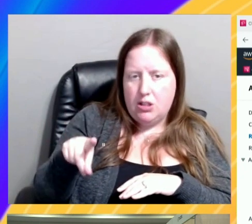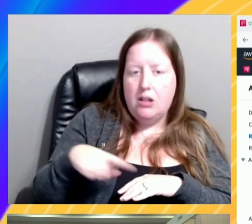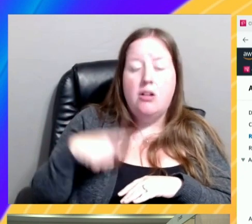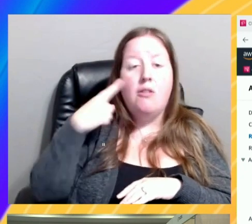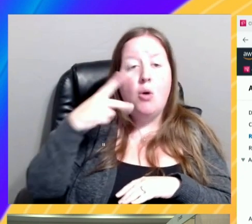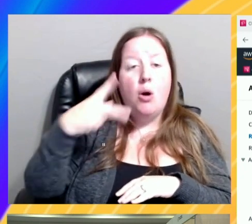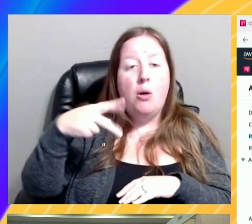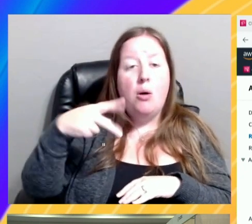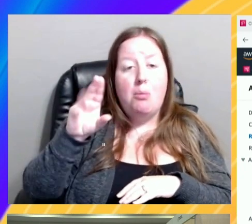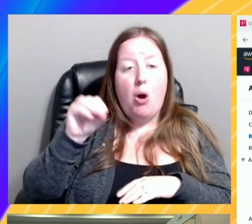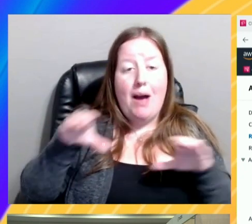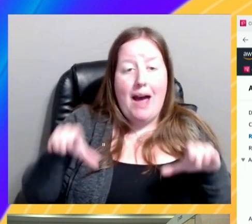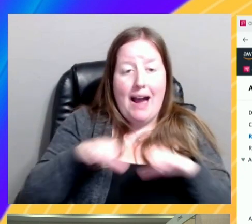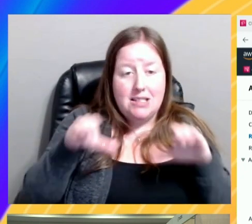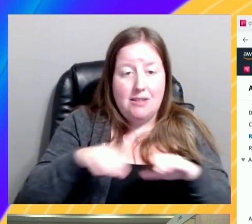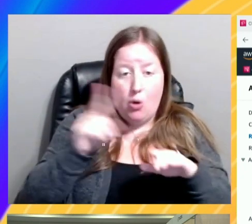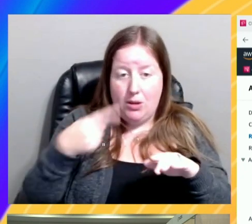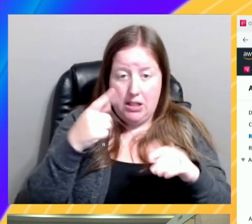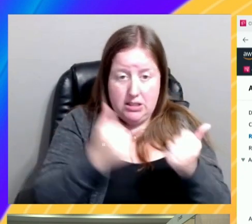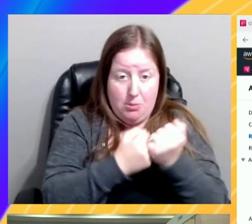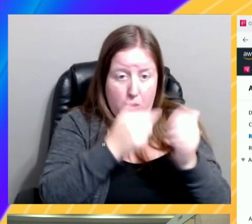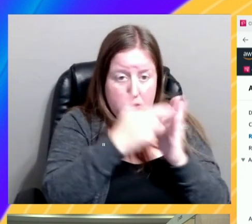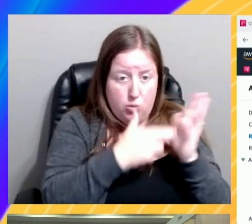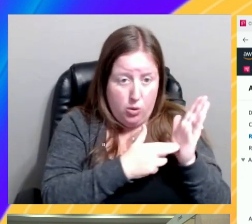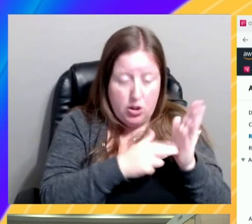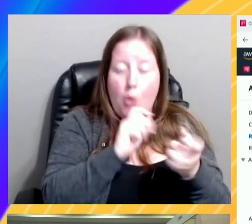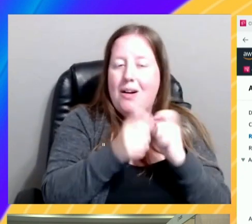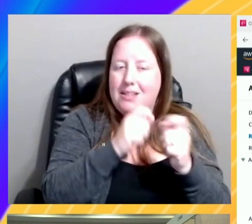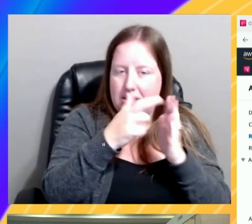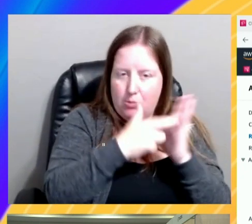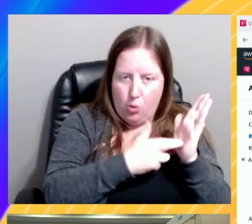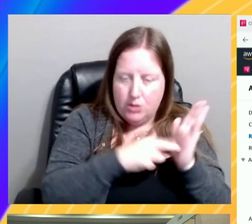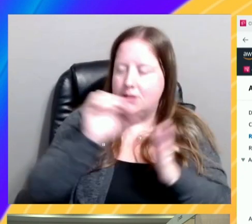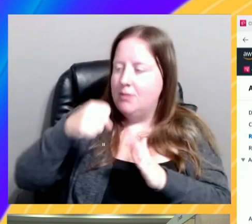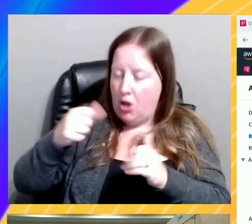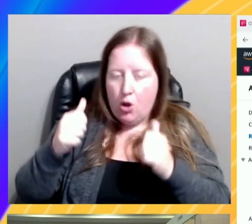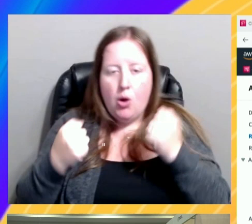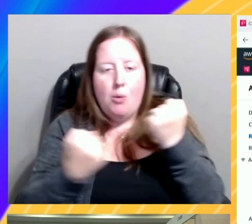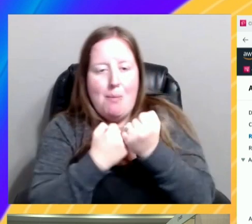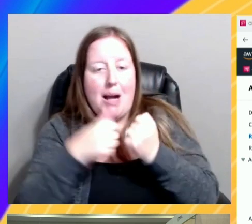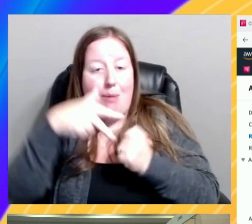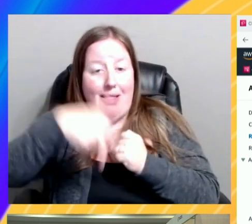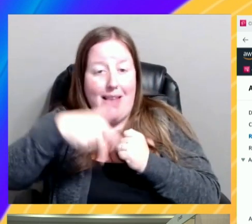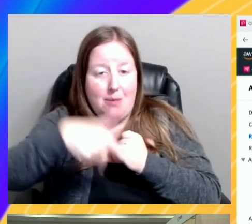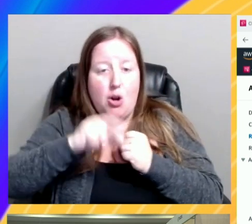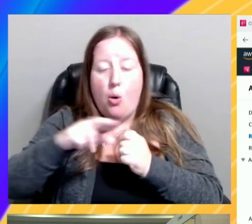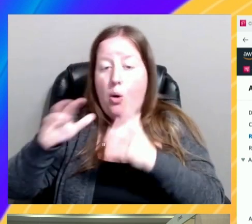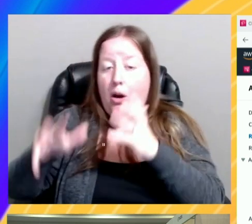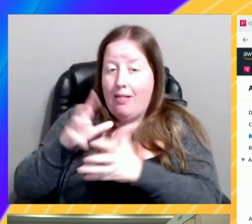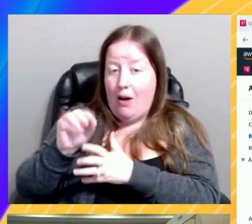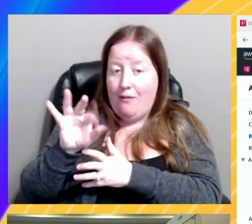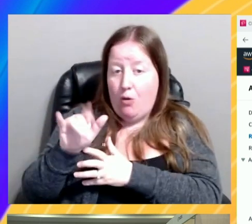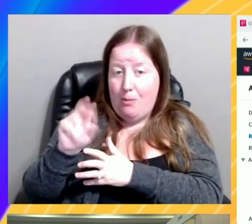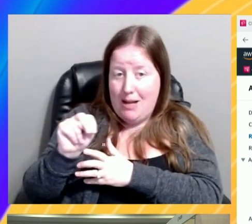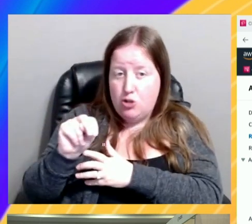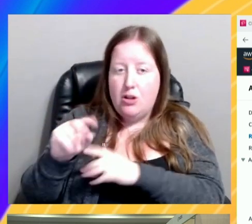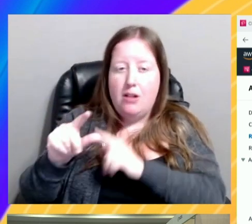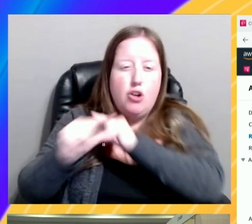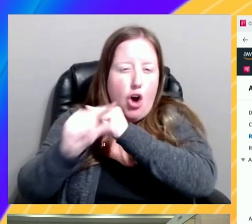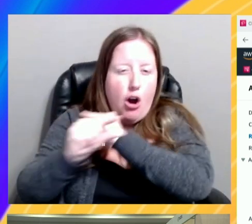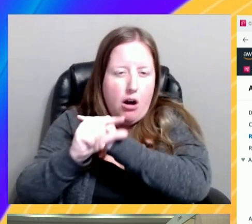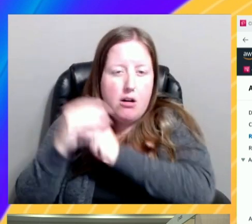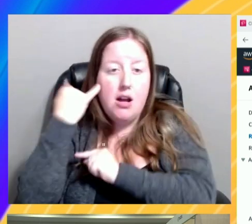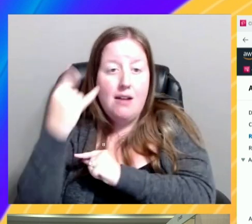custom rules? Yes, it will support custom rules either backed by Lambda or backed by CloudFormation Guard if it's one of the supported